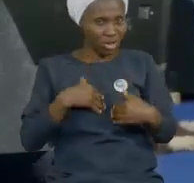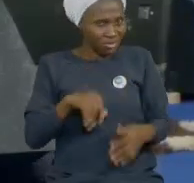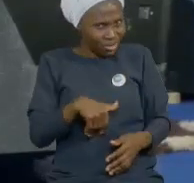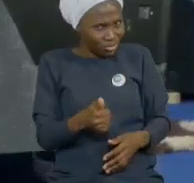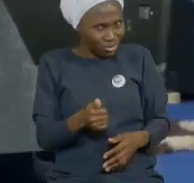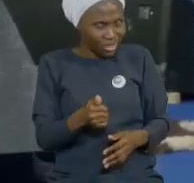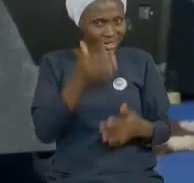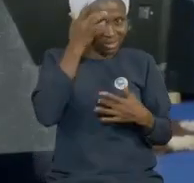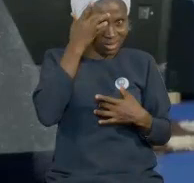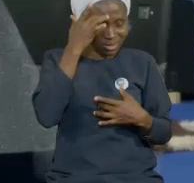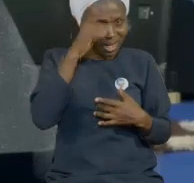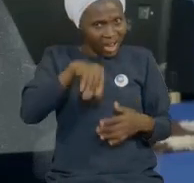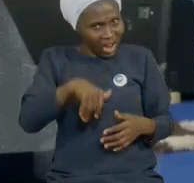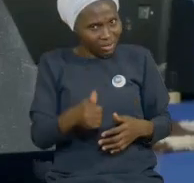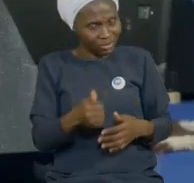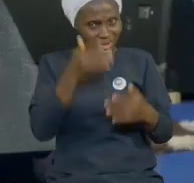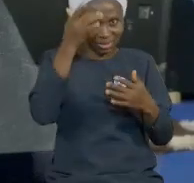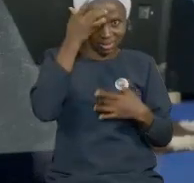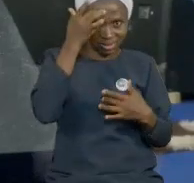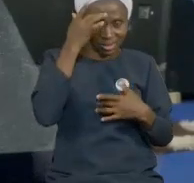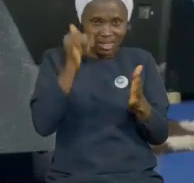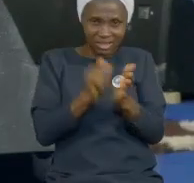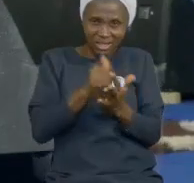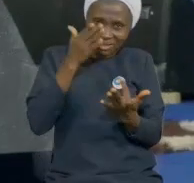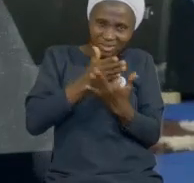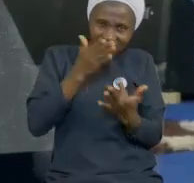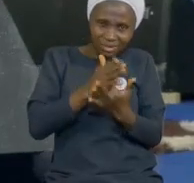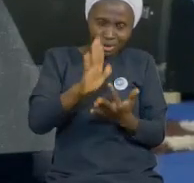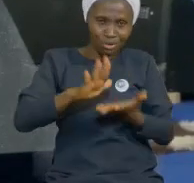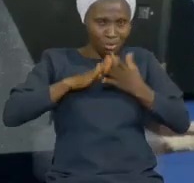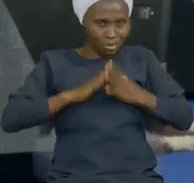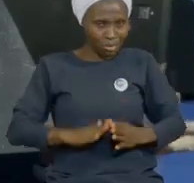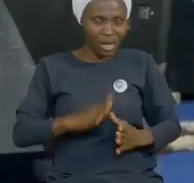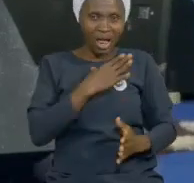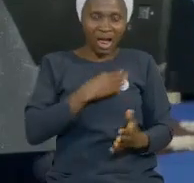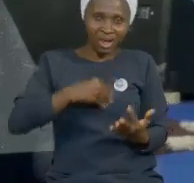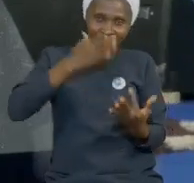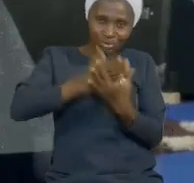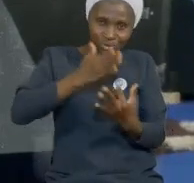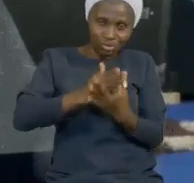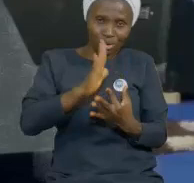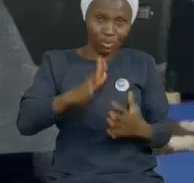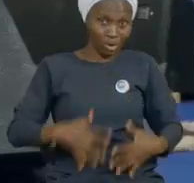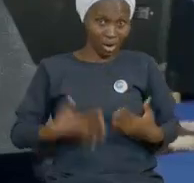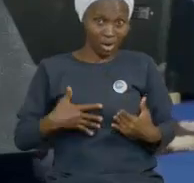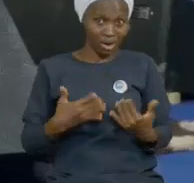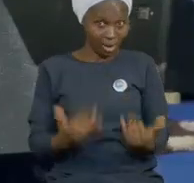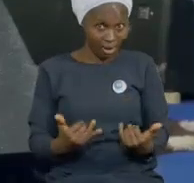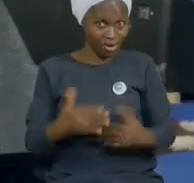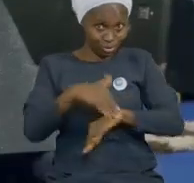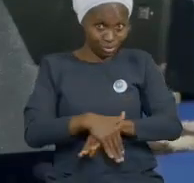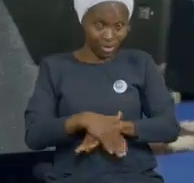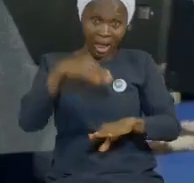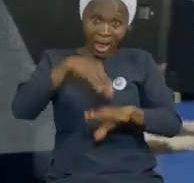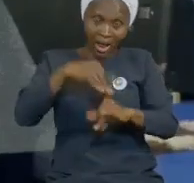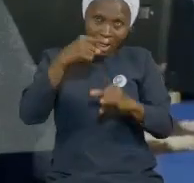sickness, another disease that disturbs your peace and disturbs your life, tonight at the final